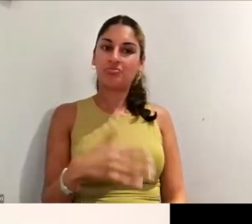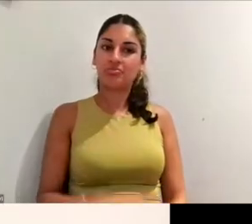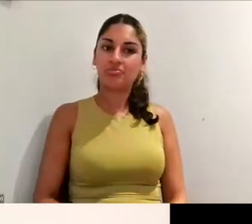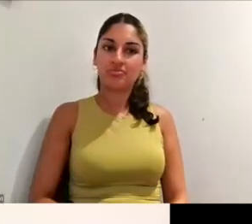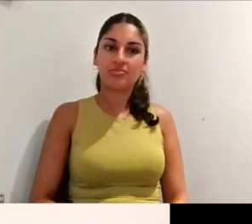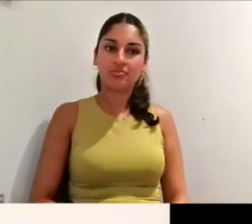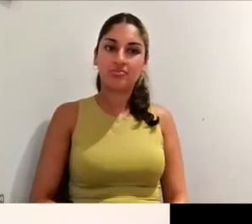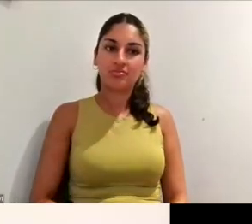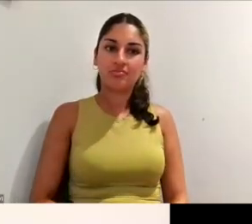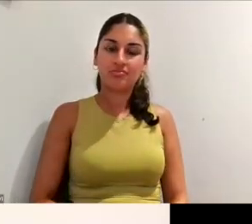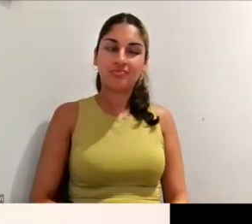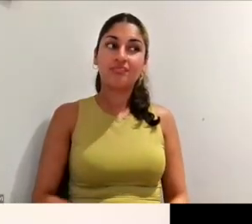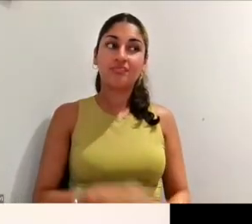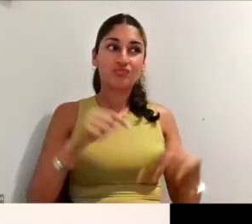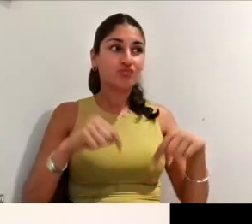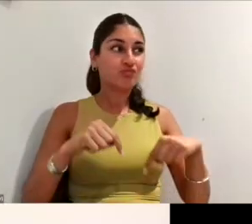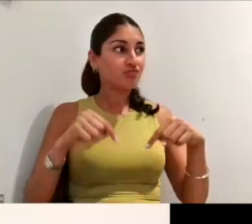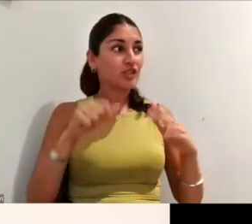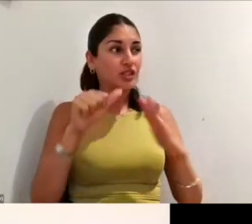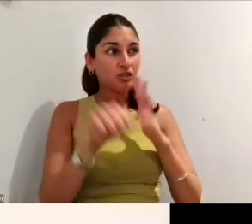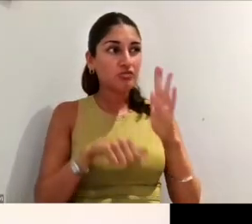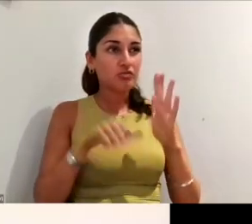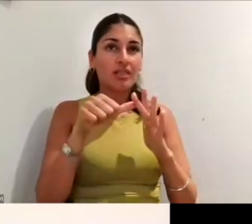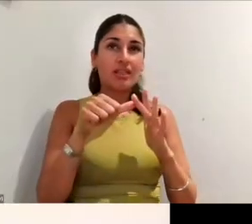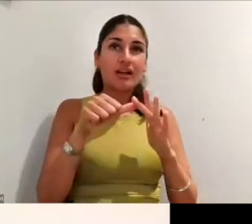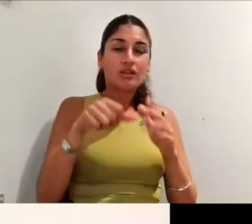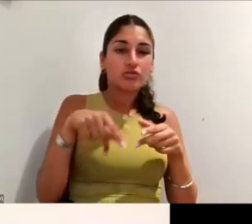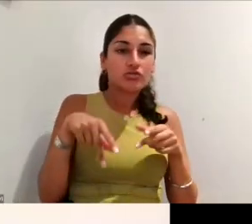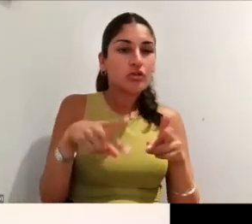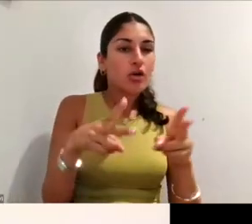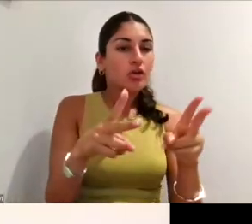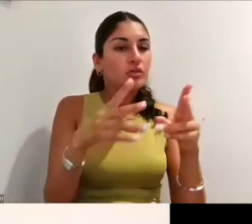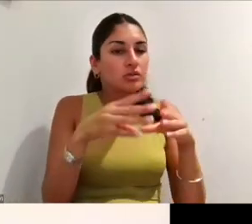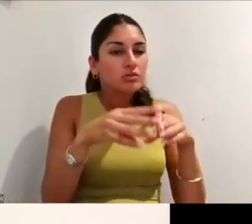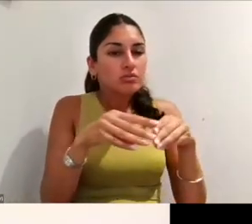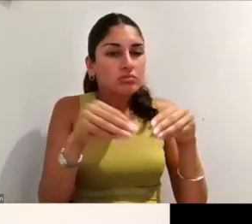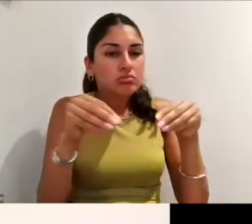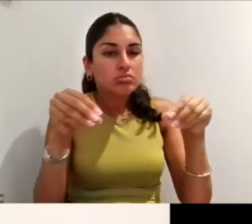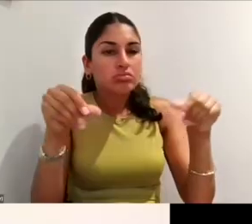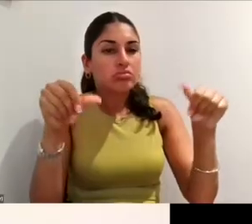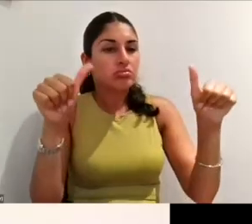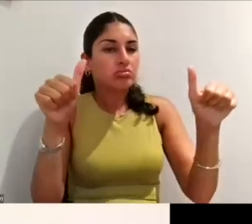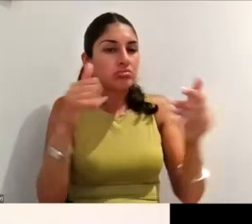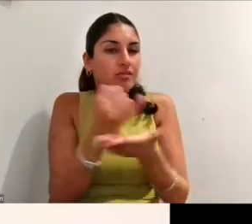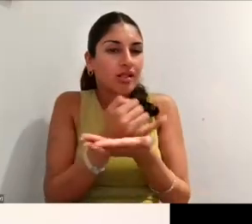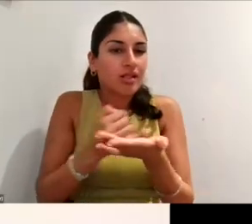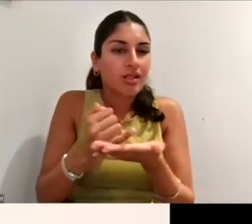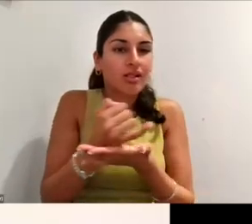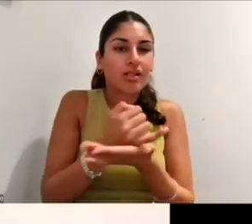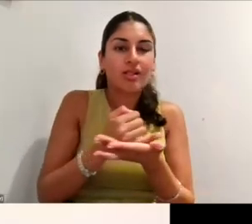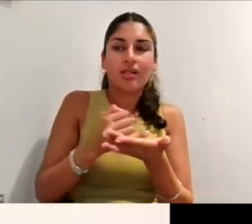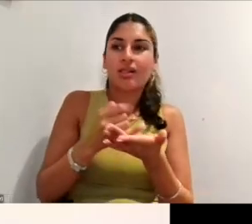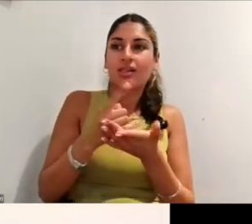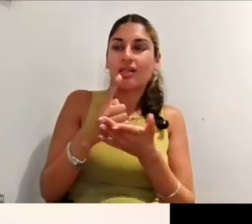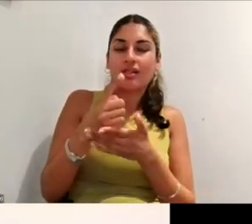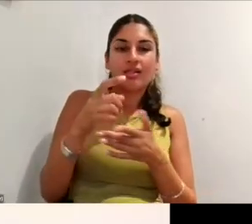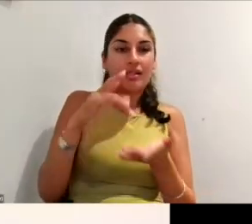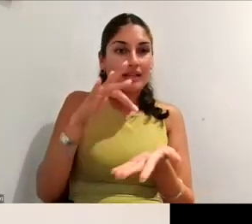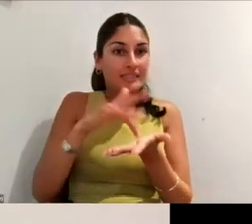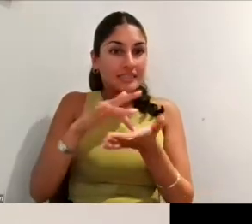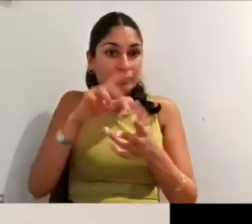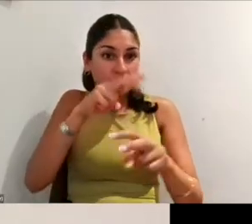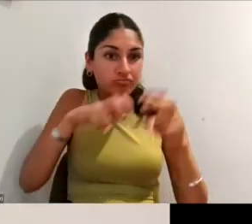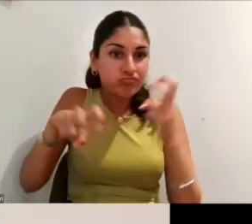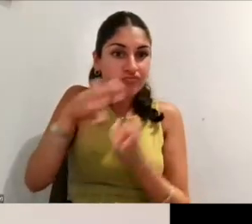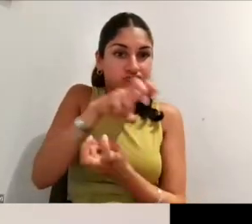Colombo pans out into grassy dirt roads that clamber quietly through the mountains. Replacing the hubbub of the city is a chorus of